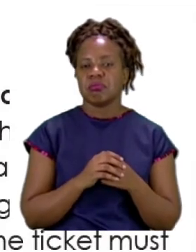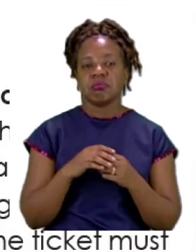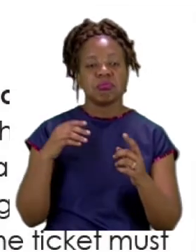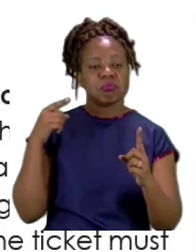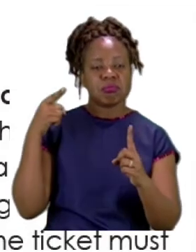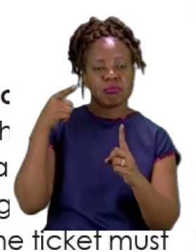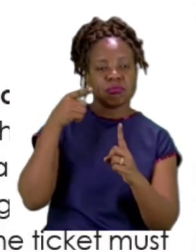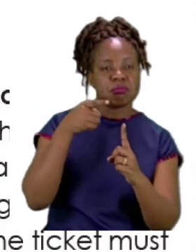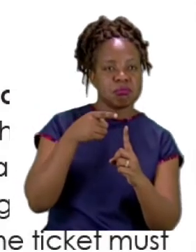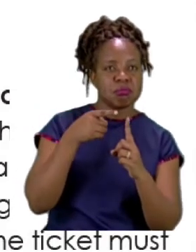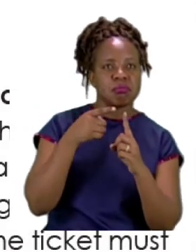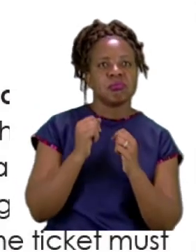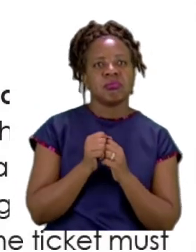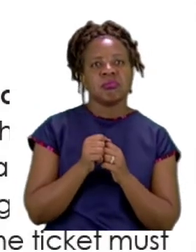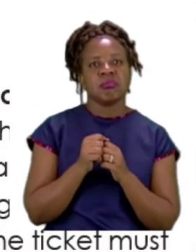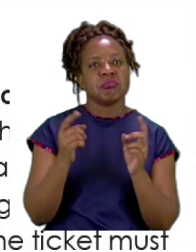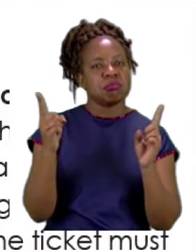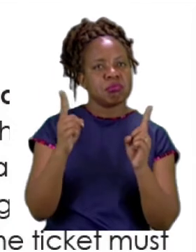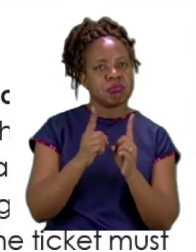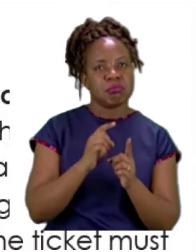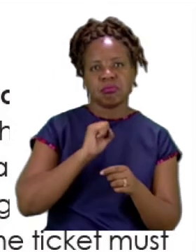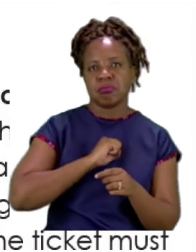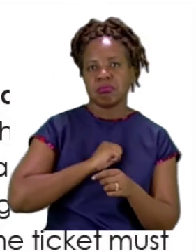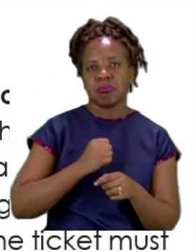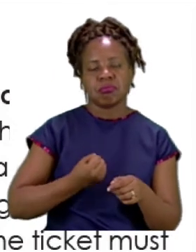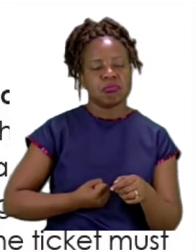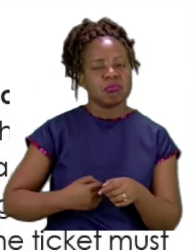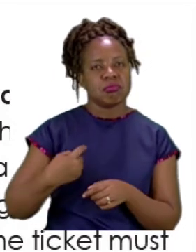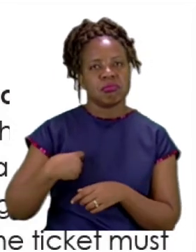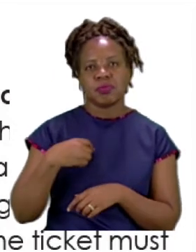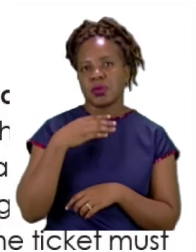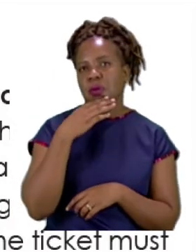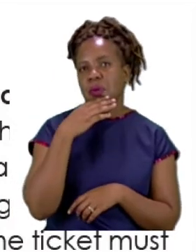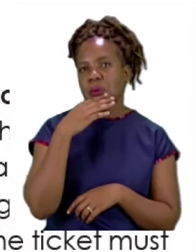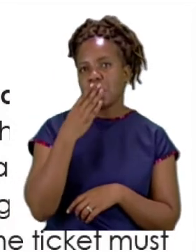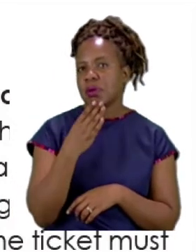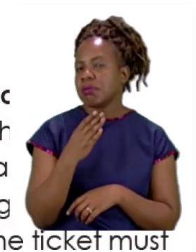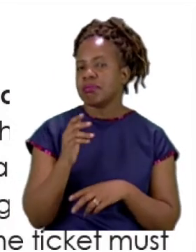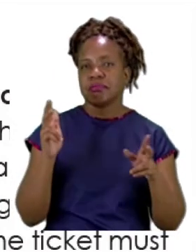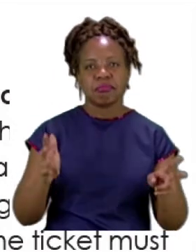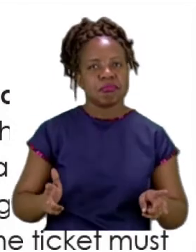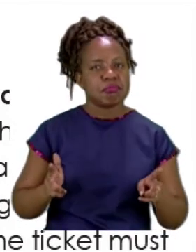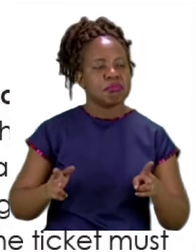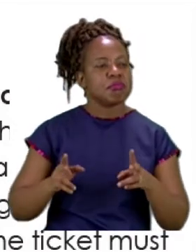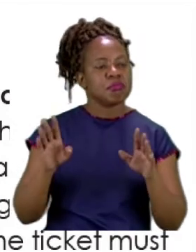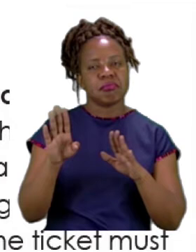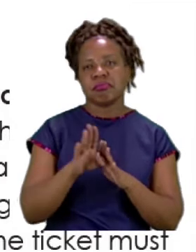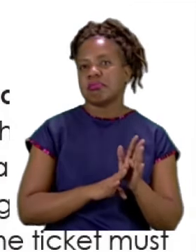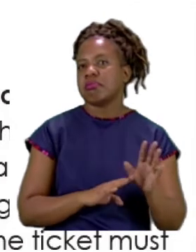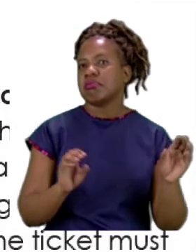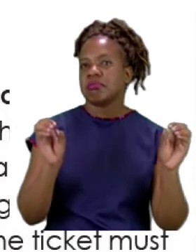was in vain. The train never came. She went back